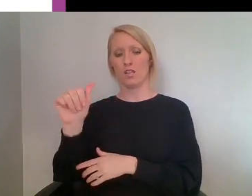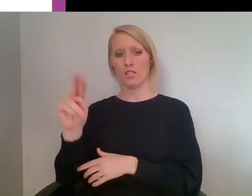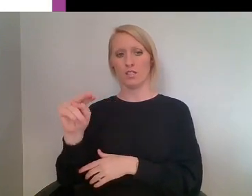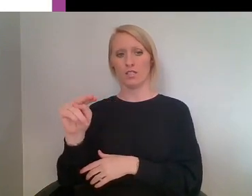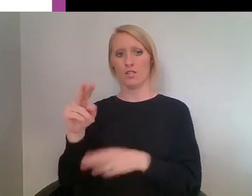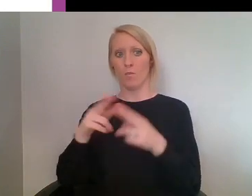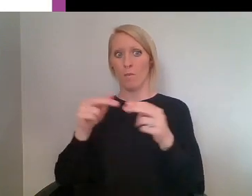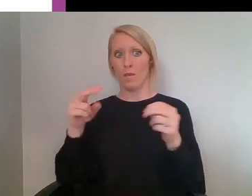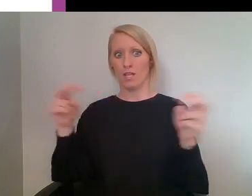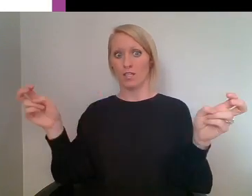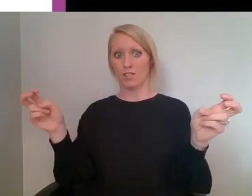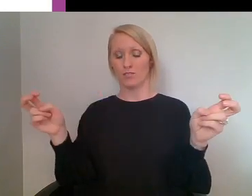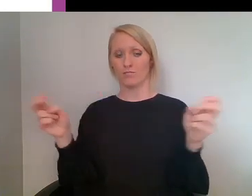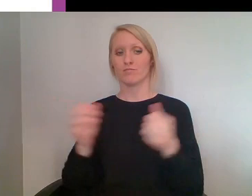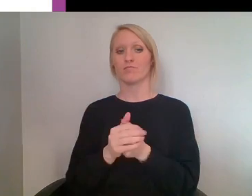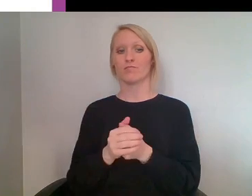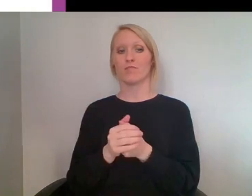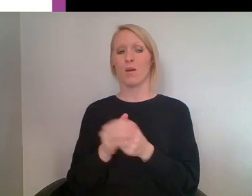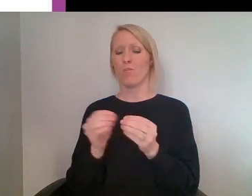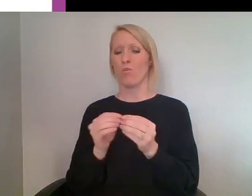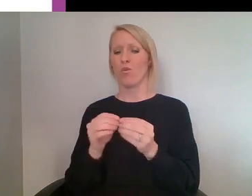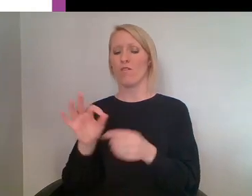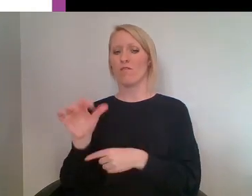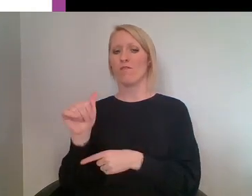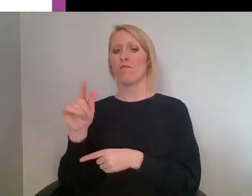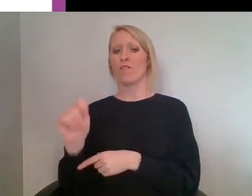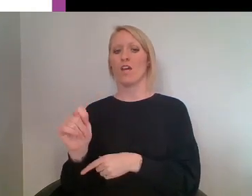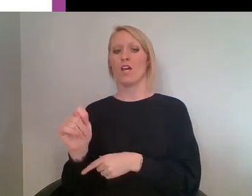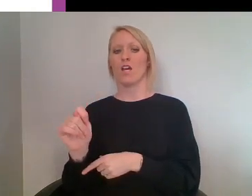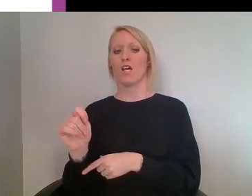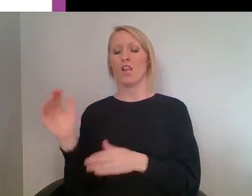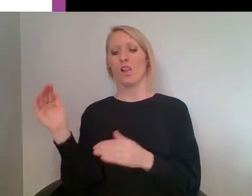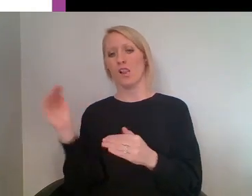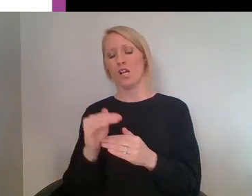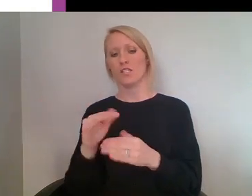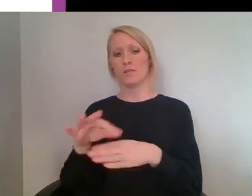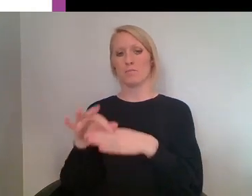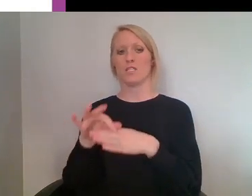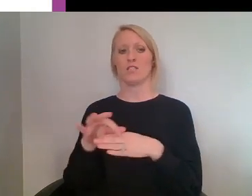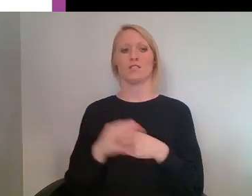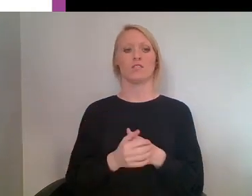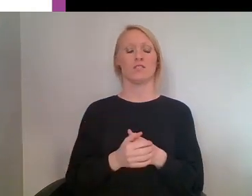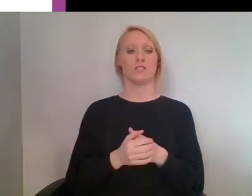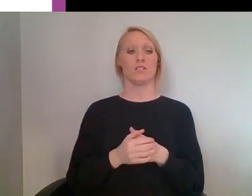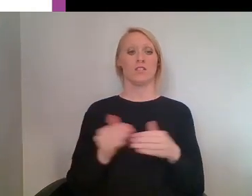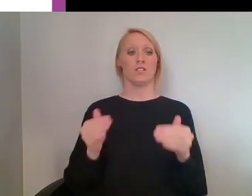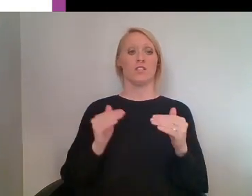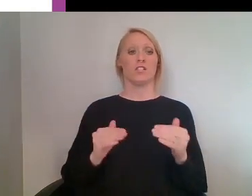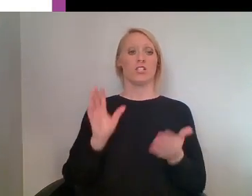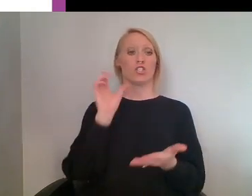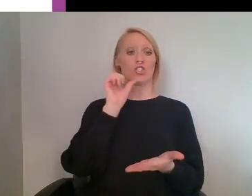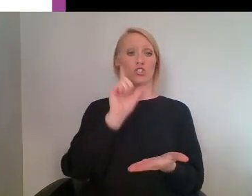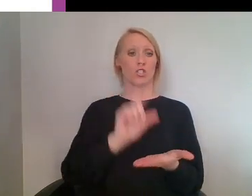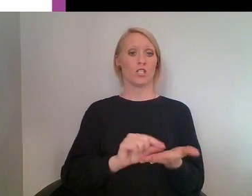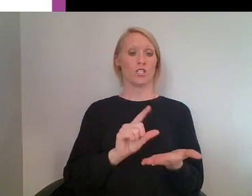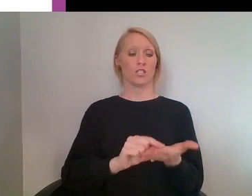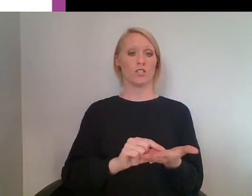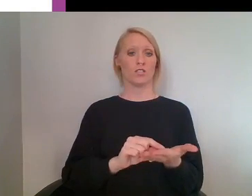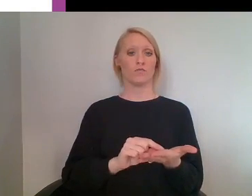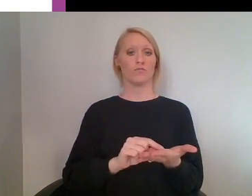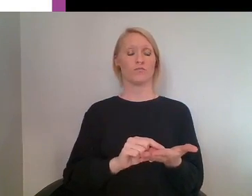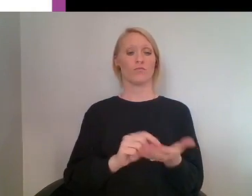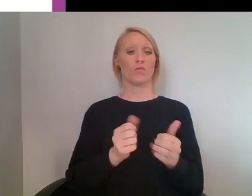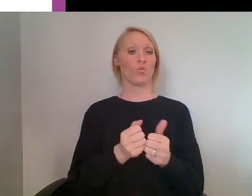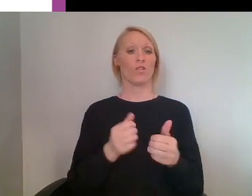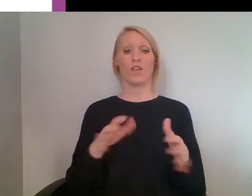fat that's on there. Very little meat, but more fat. Chicken. Going skinless is leaner. Chicken